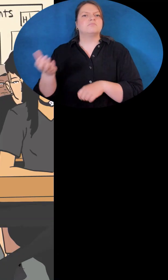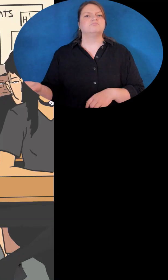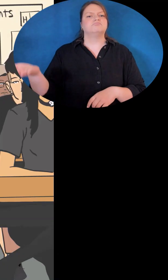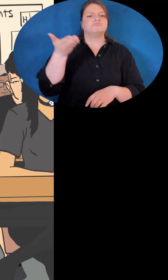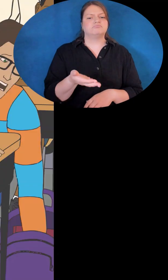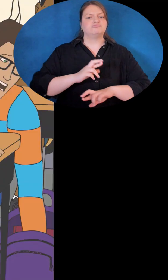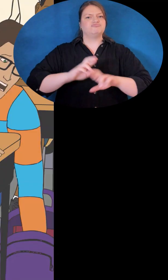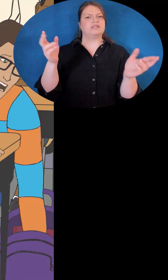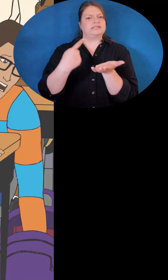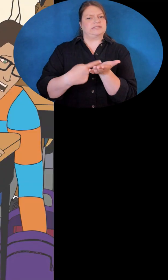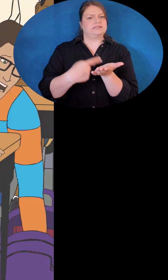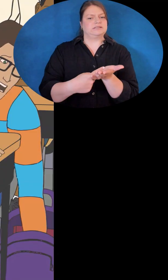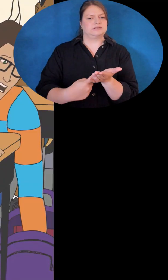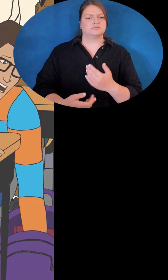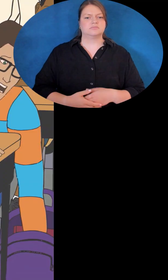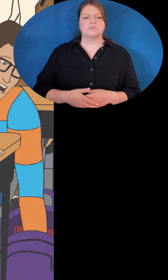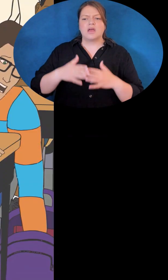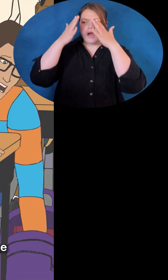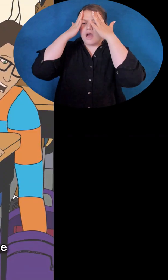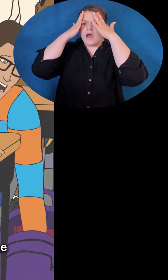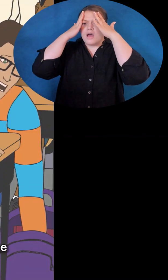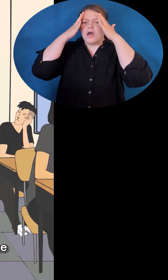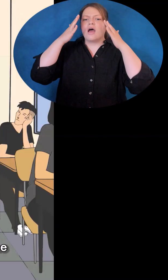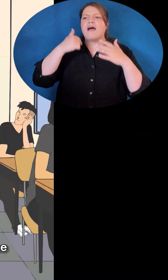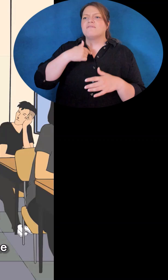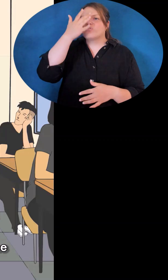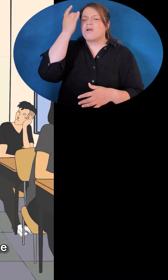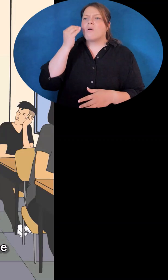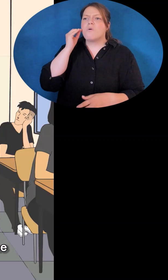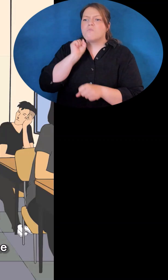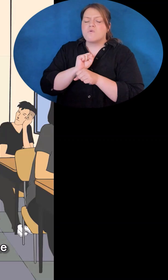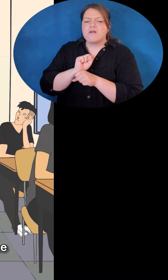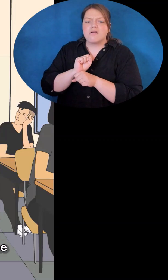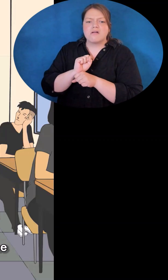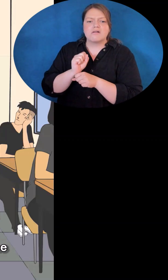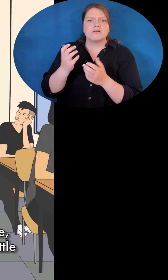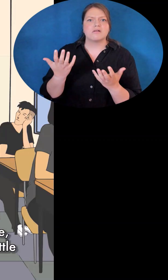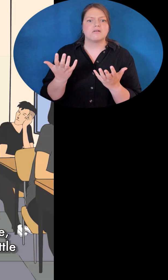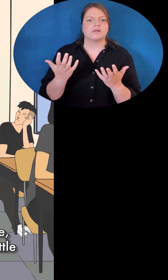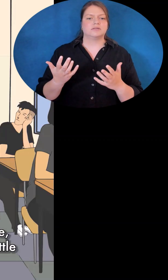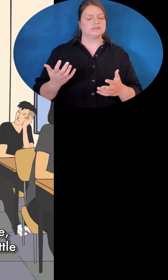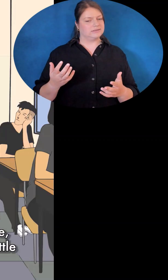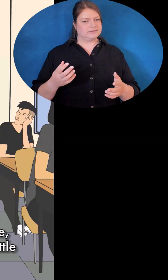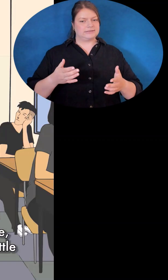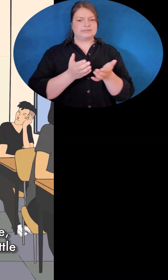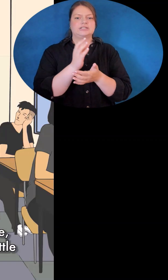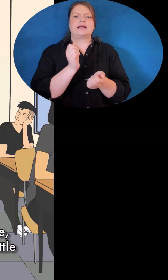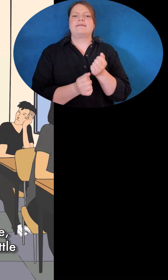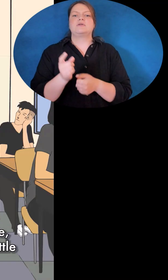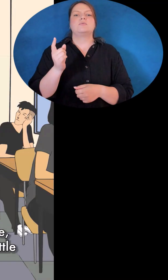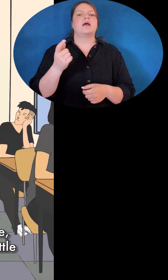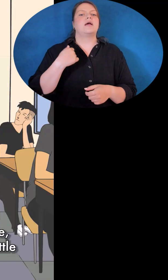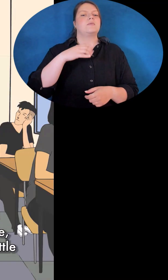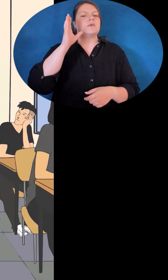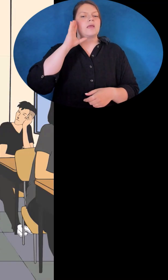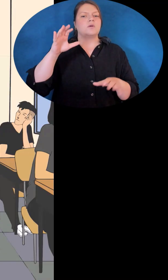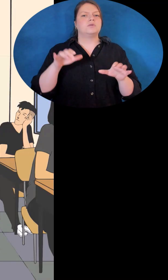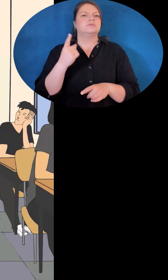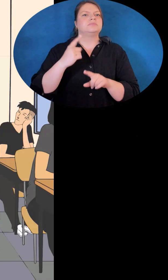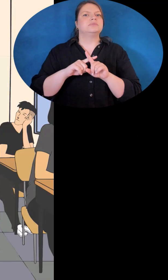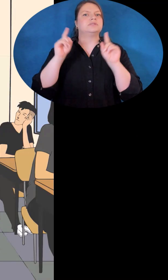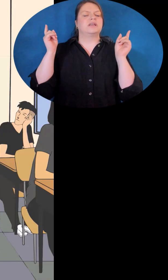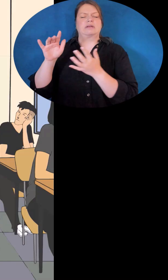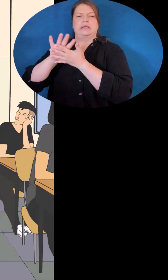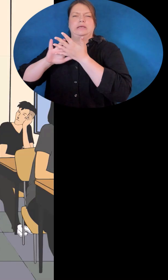discuss. I forgot my homework. All right, everyone, we are going to do something a little different and break